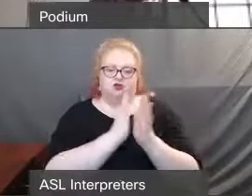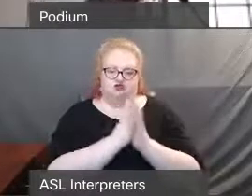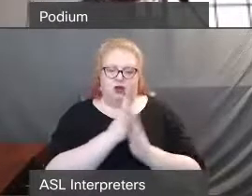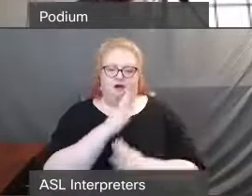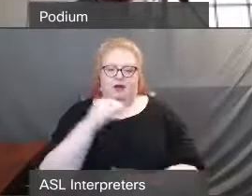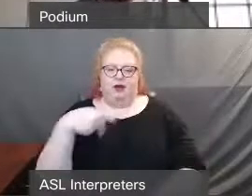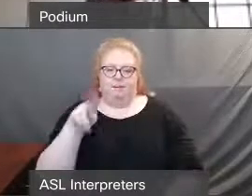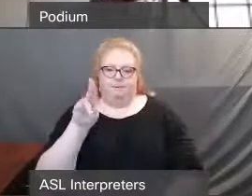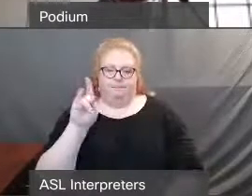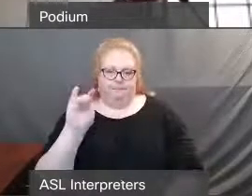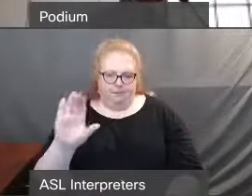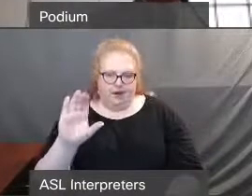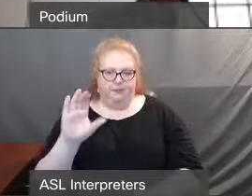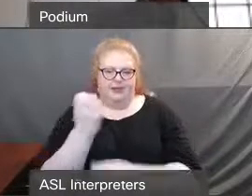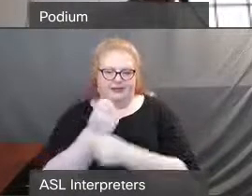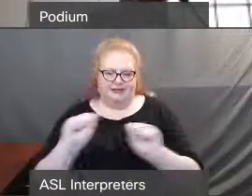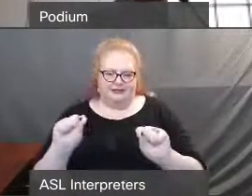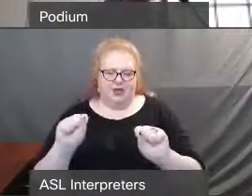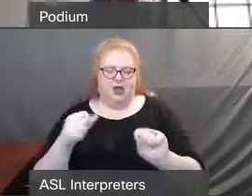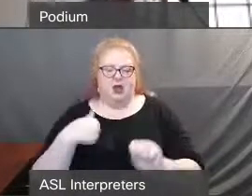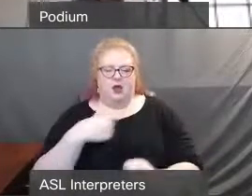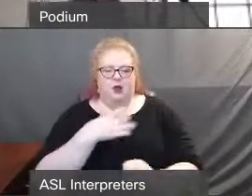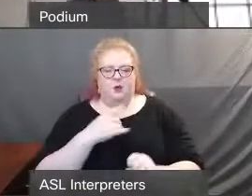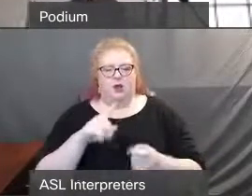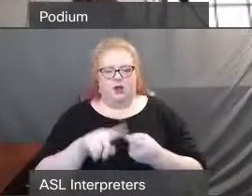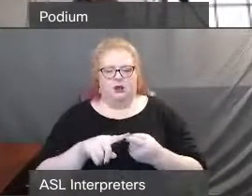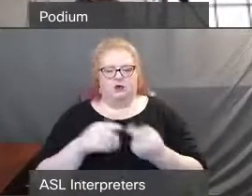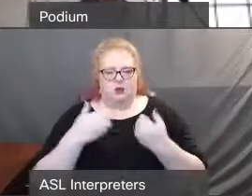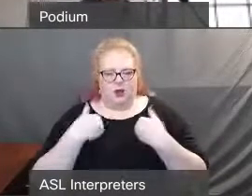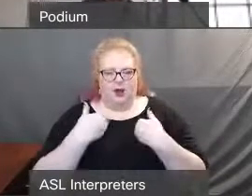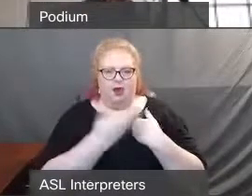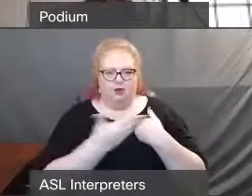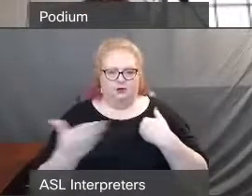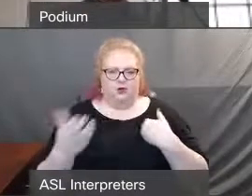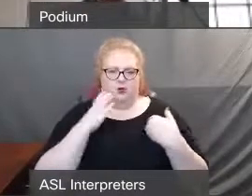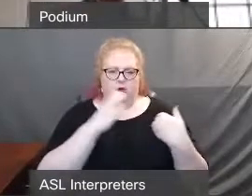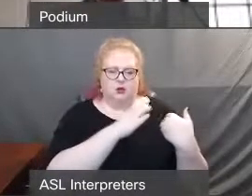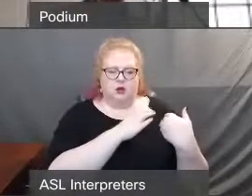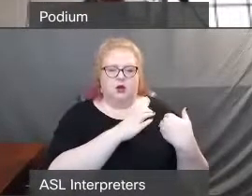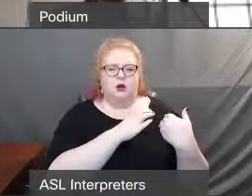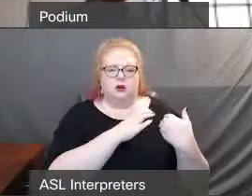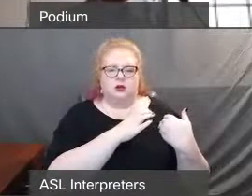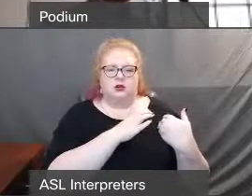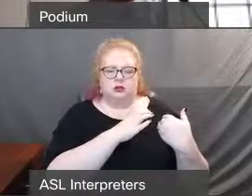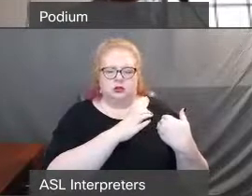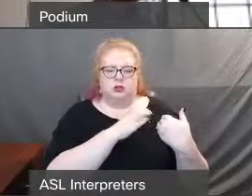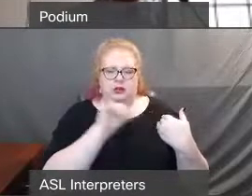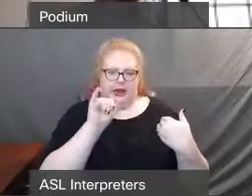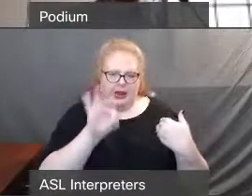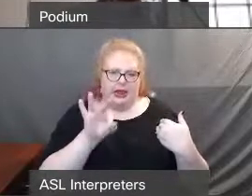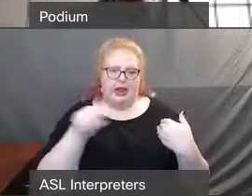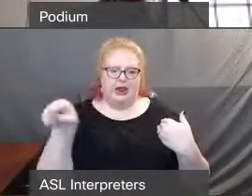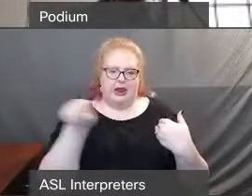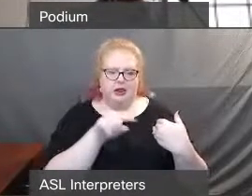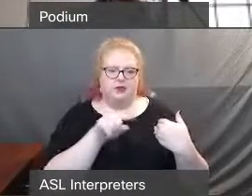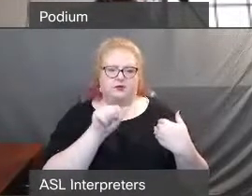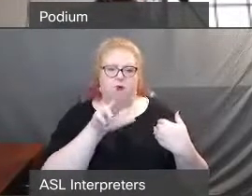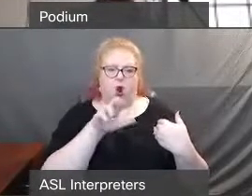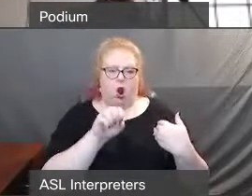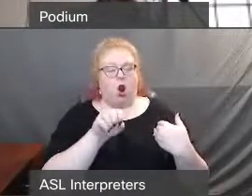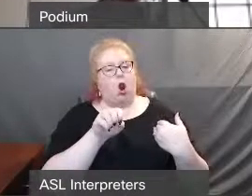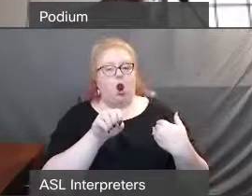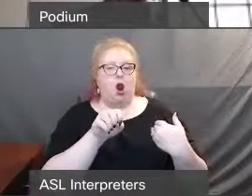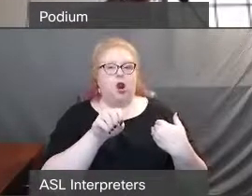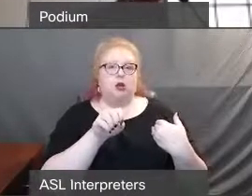safety. And I would just like for the commission to, if you are, I guess, being persuaded